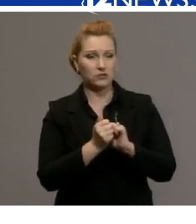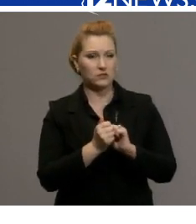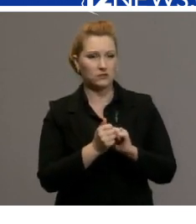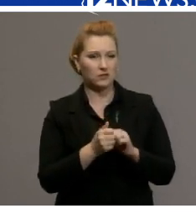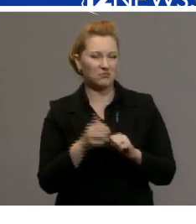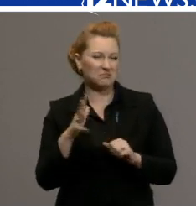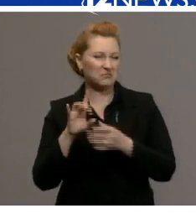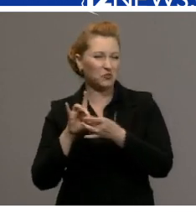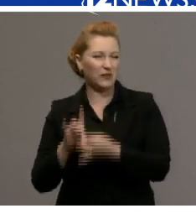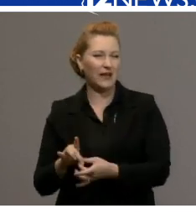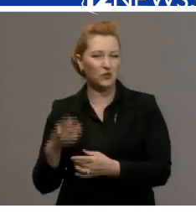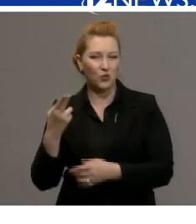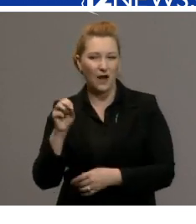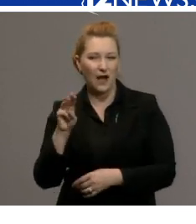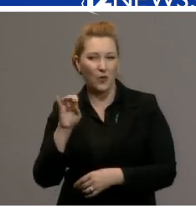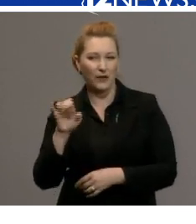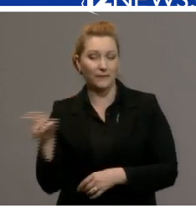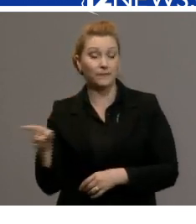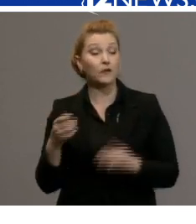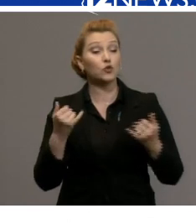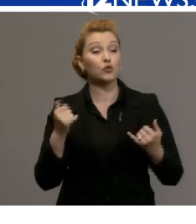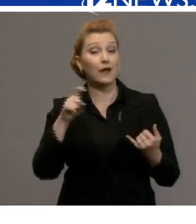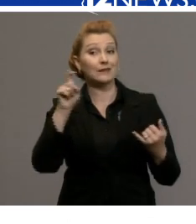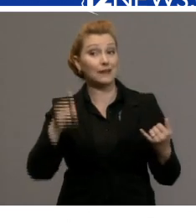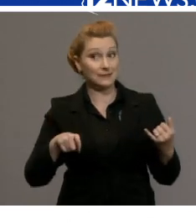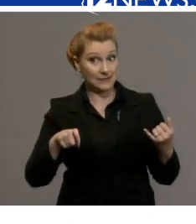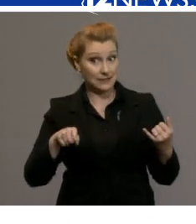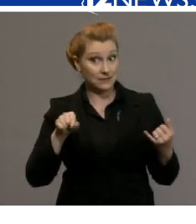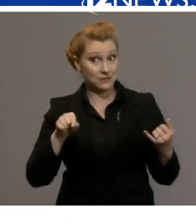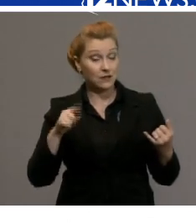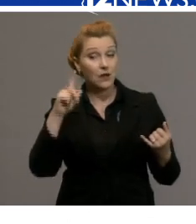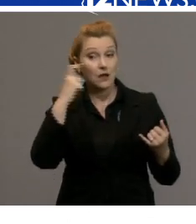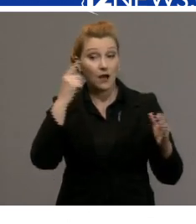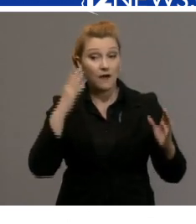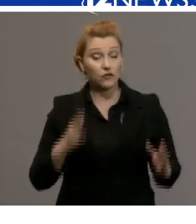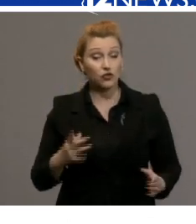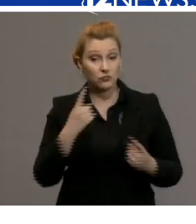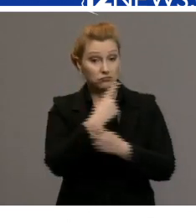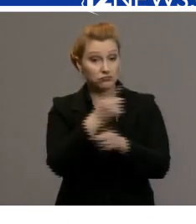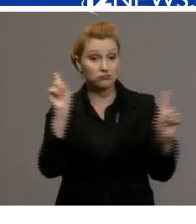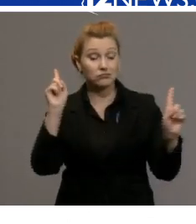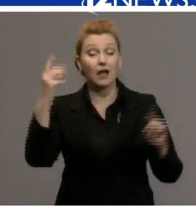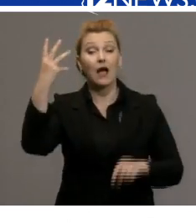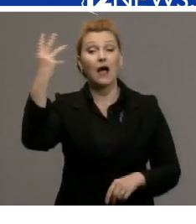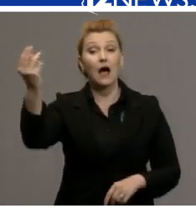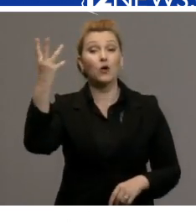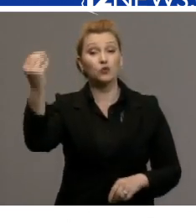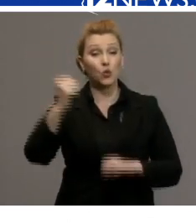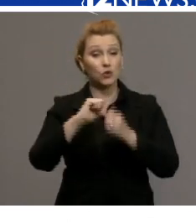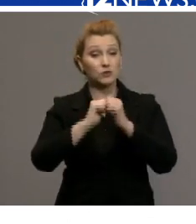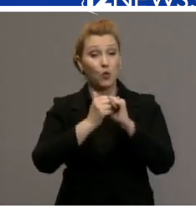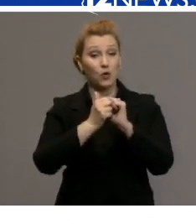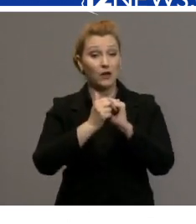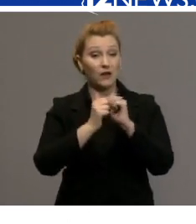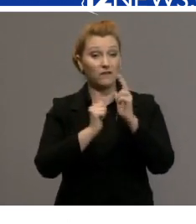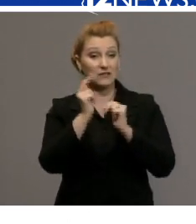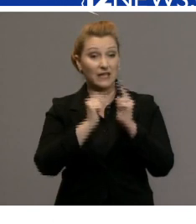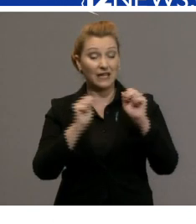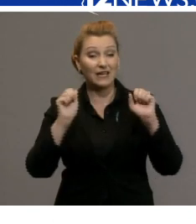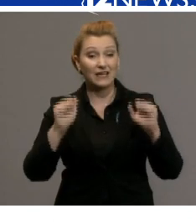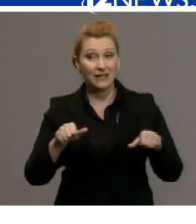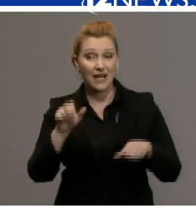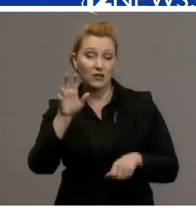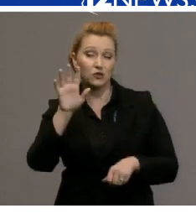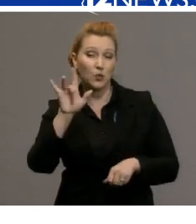In Texas today, the governor had a proclamation that said outdoor sporting facilities can have 25% capacity. I